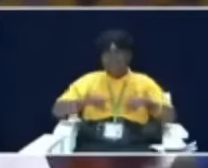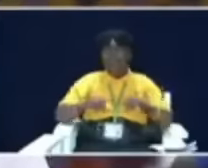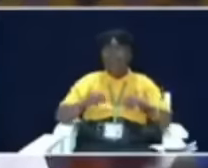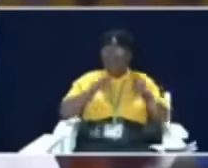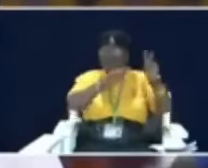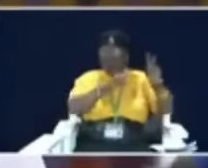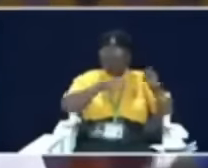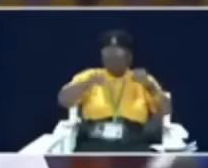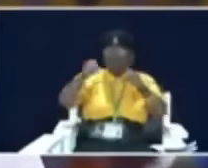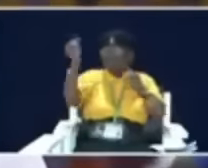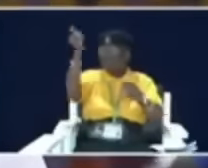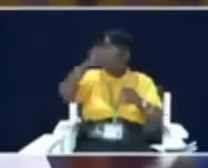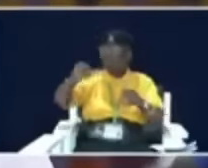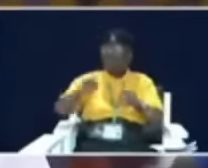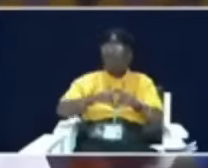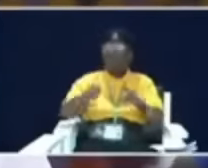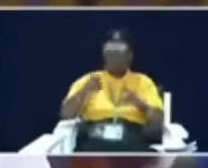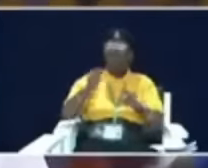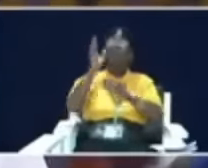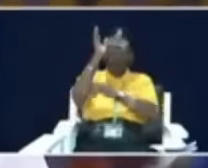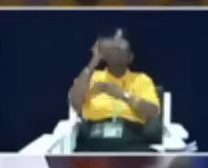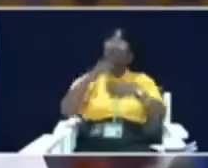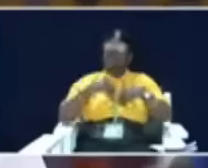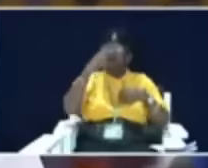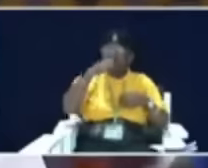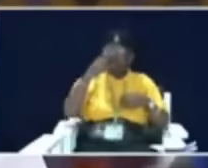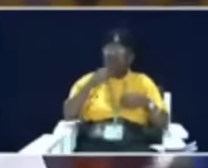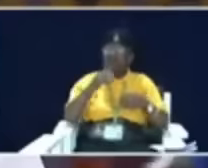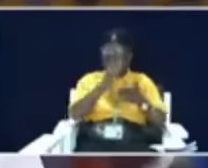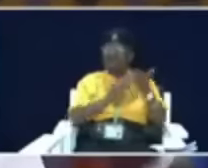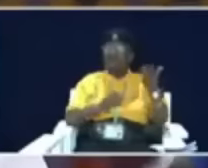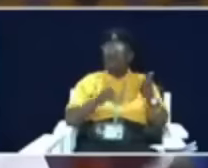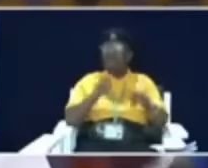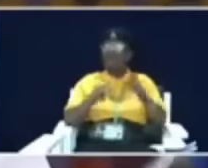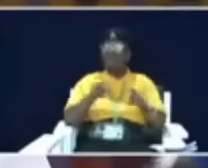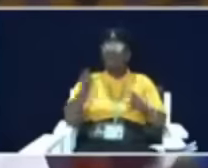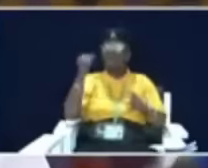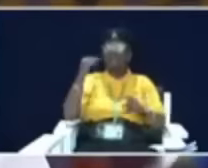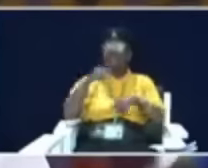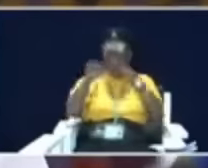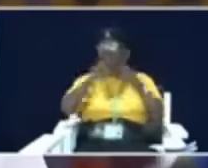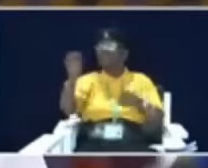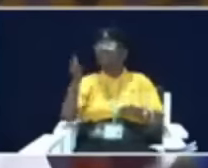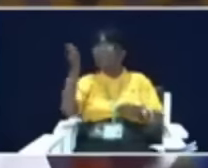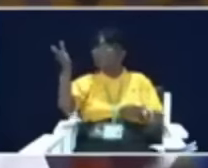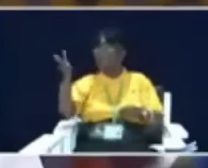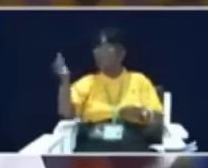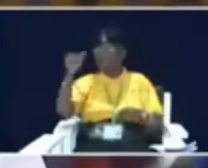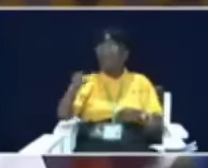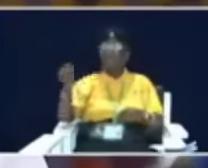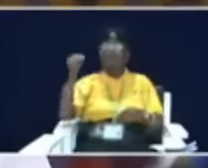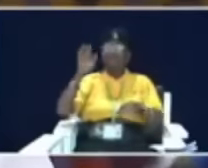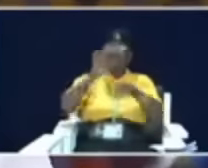The God has spoken. And people were going there, they were touching and touching. We finished by 8